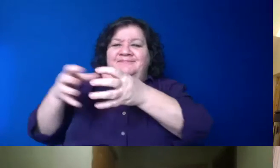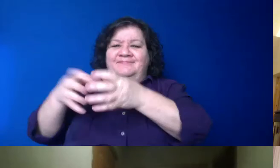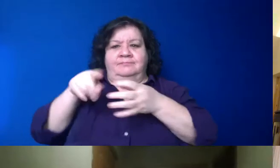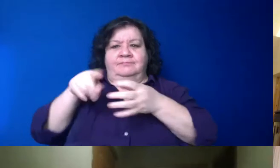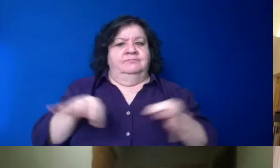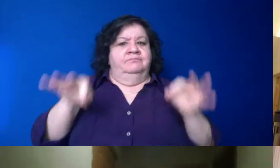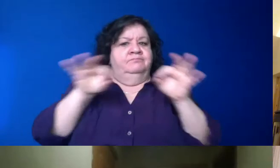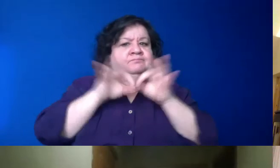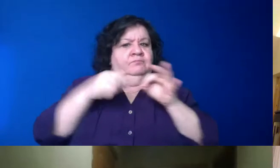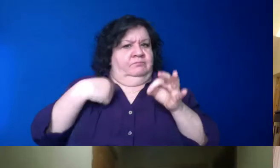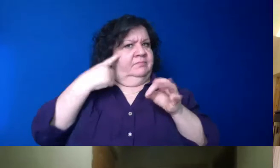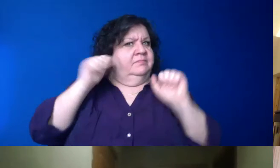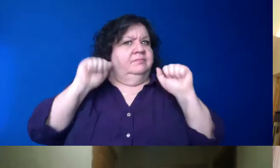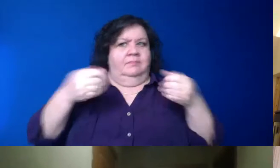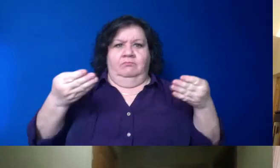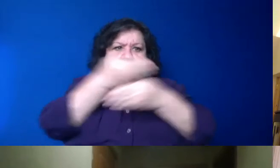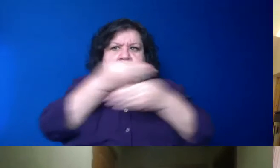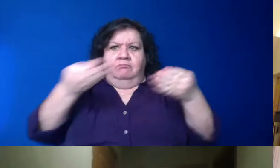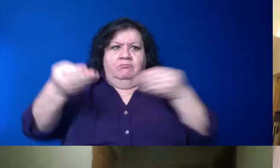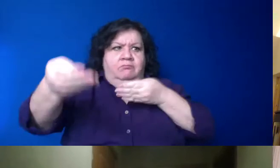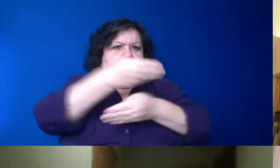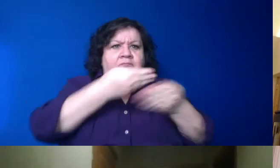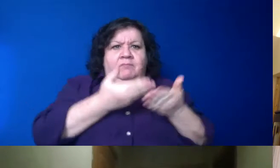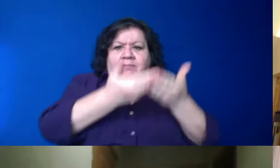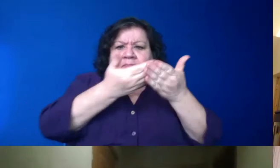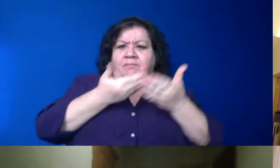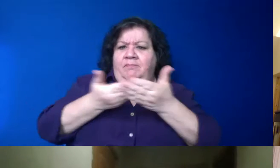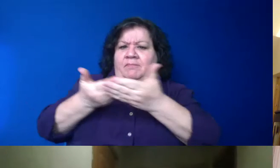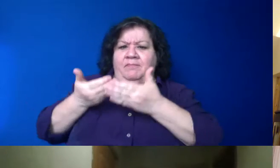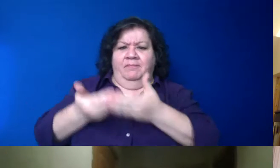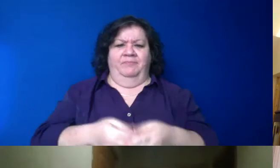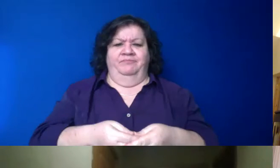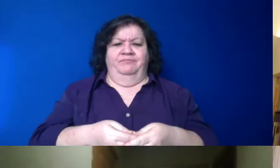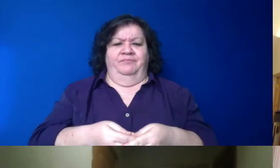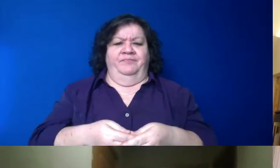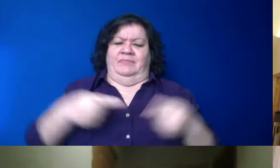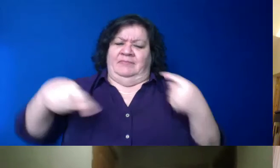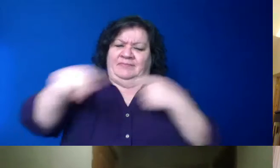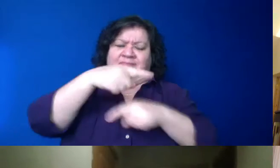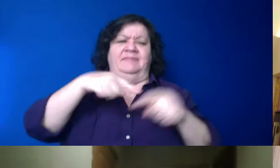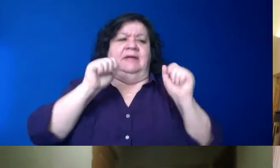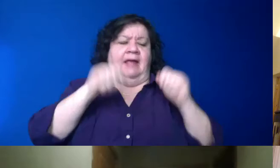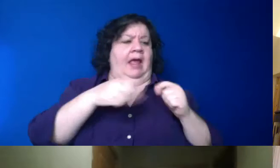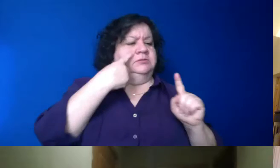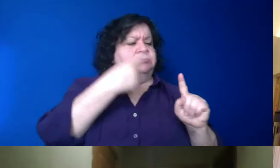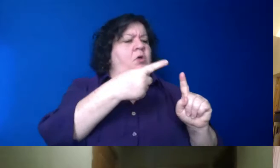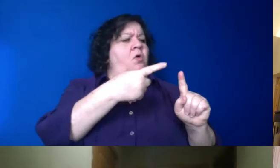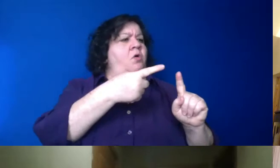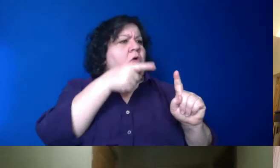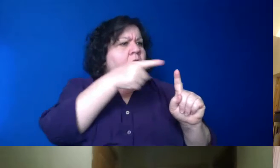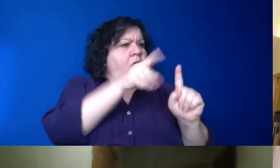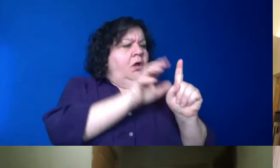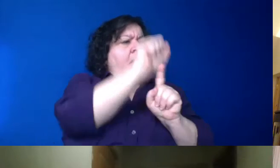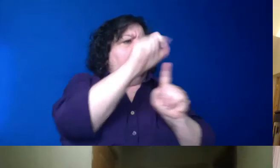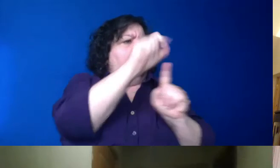other to try and make sure that the convention really reaches small places where it matters most in their